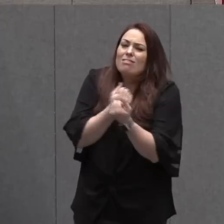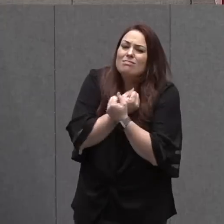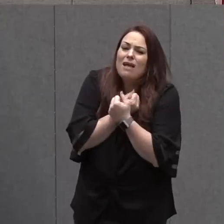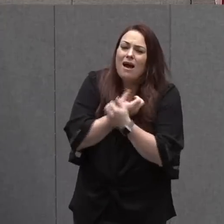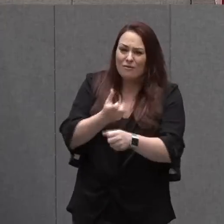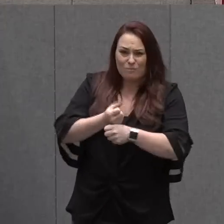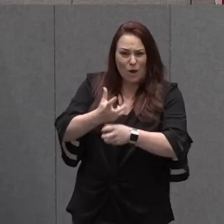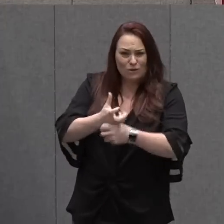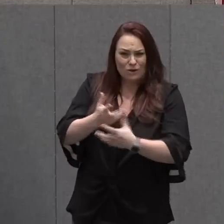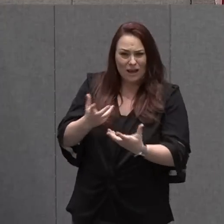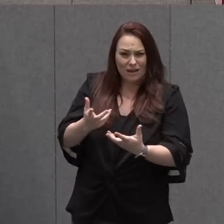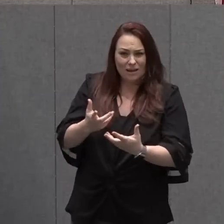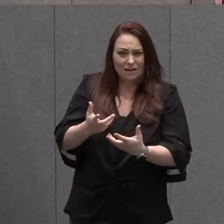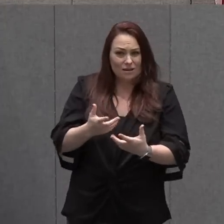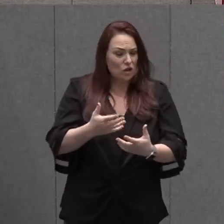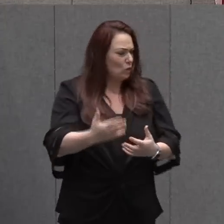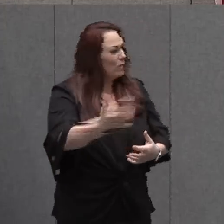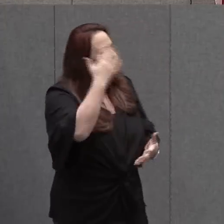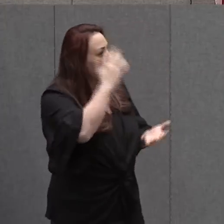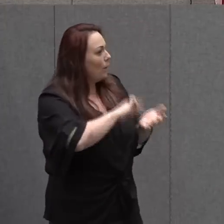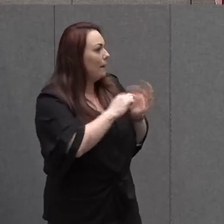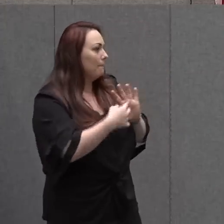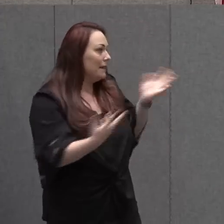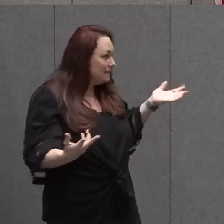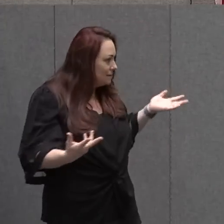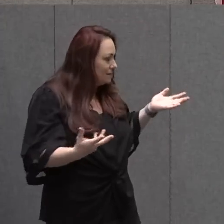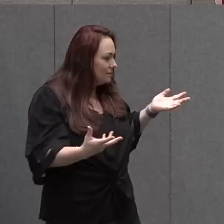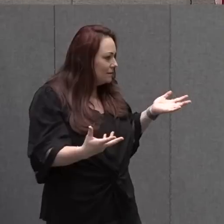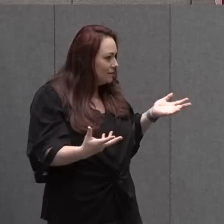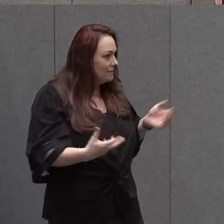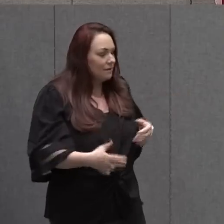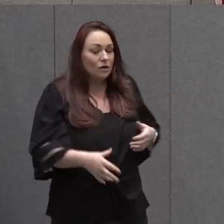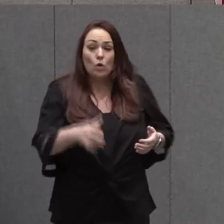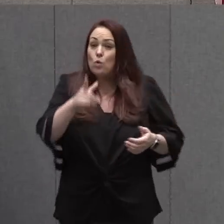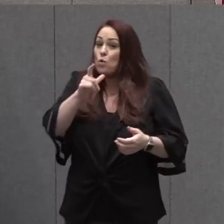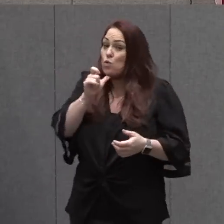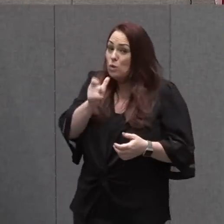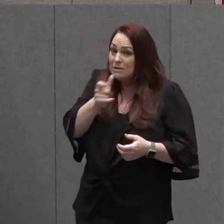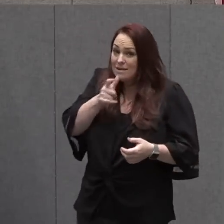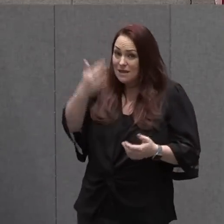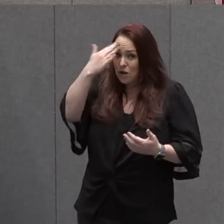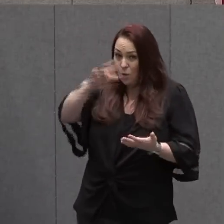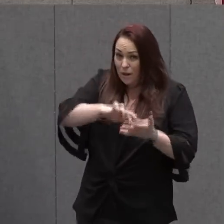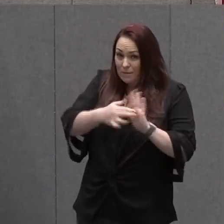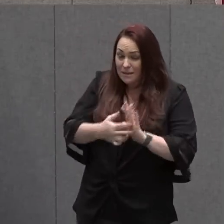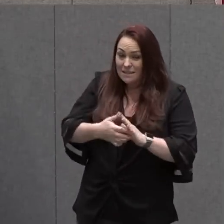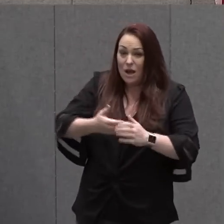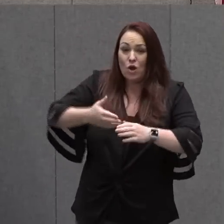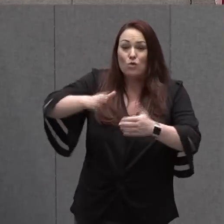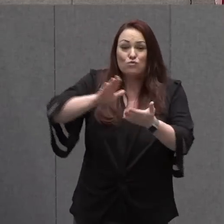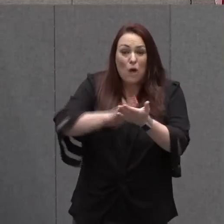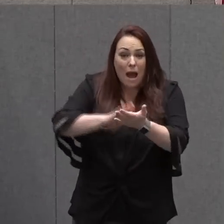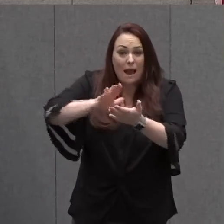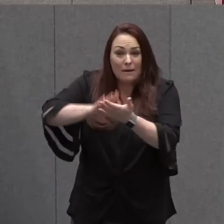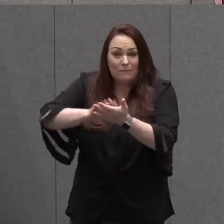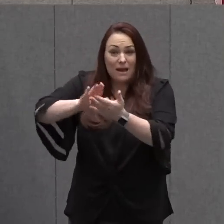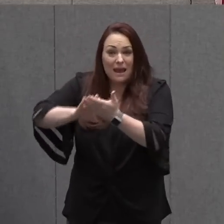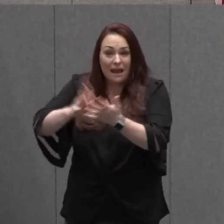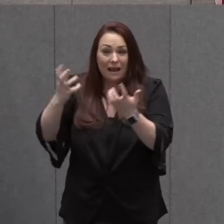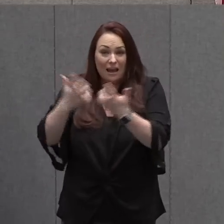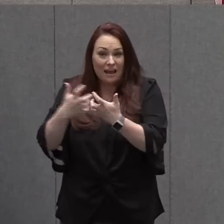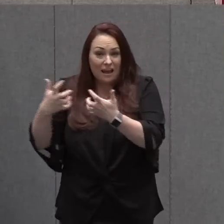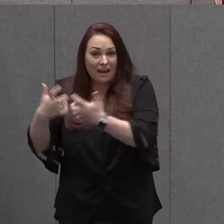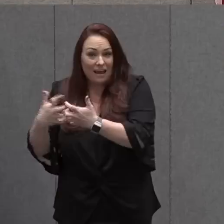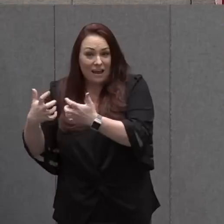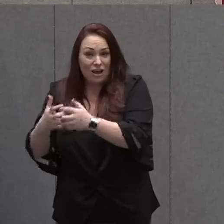is? Who doesn't? Rhyming, creating, putting your words down, making beautiful words